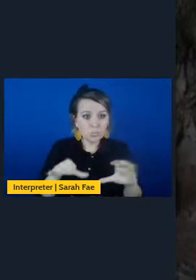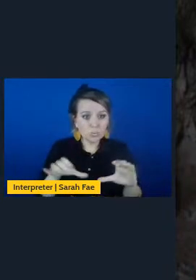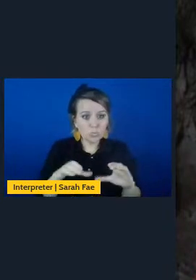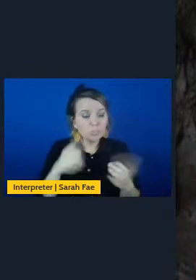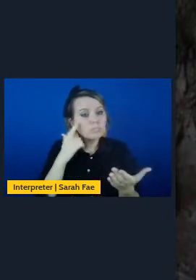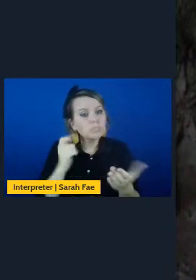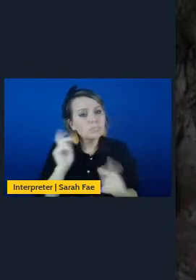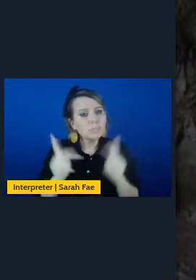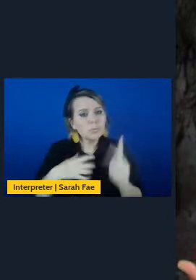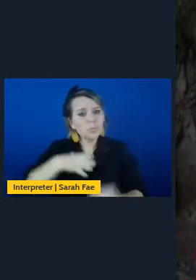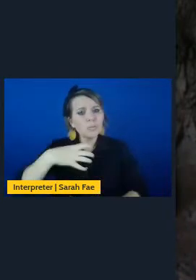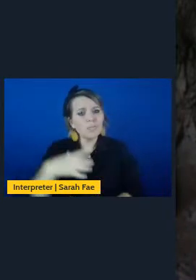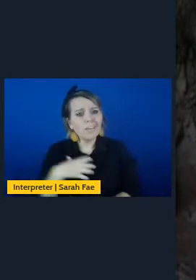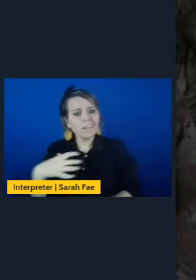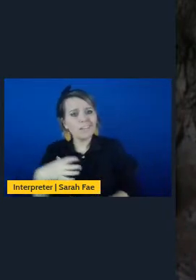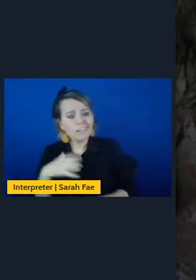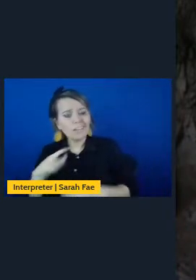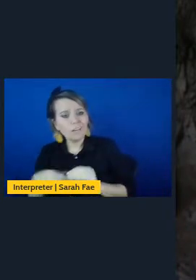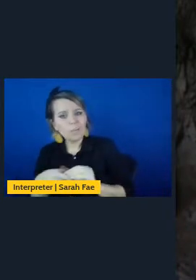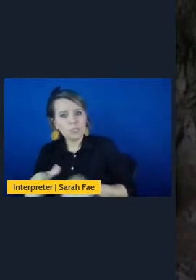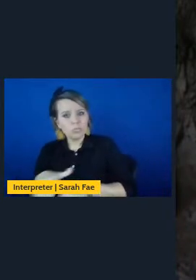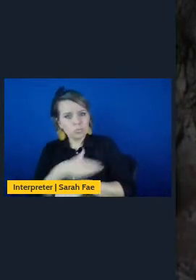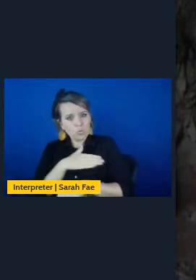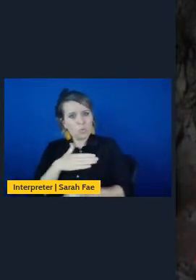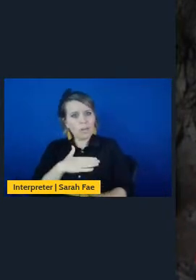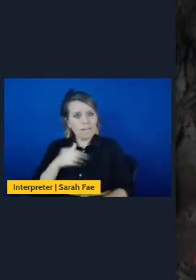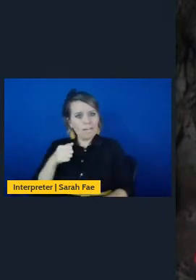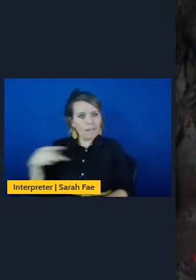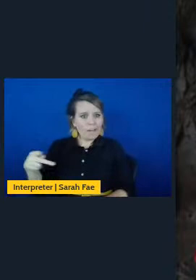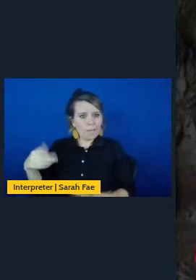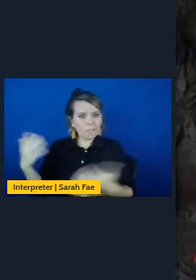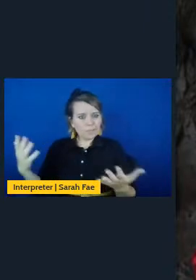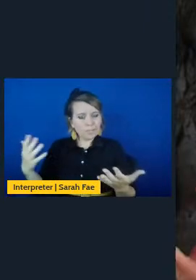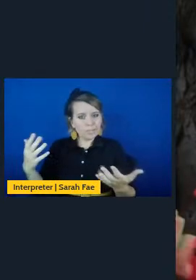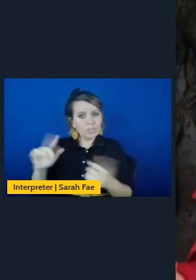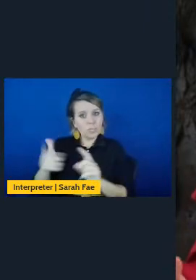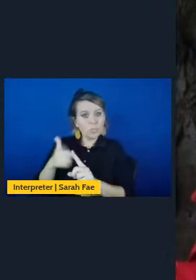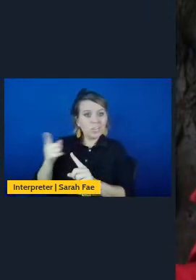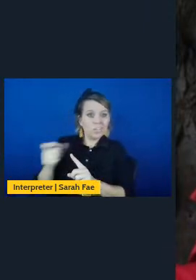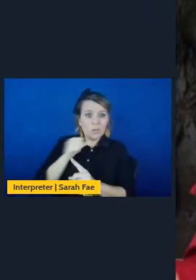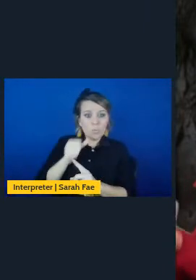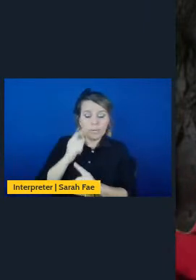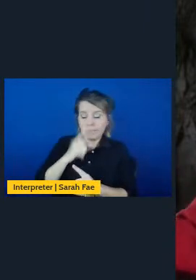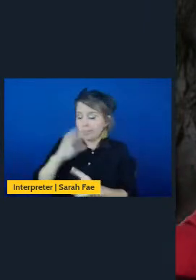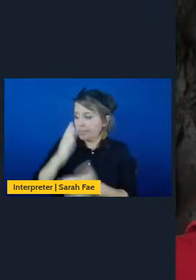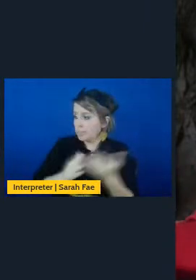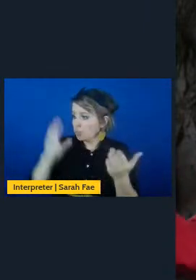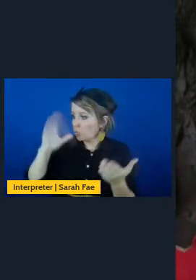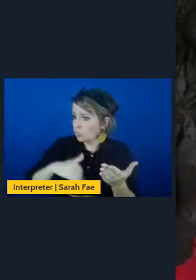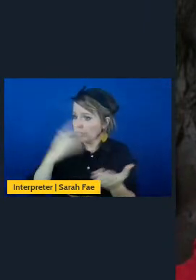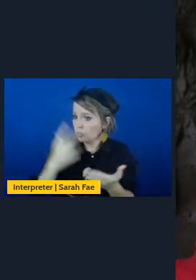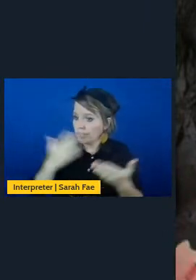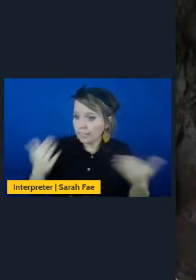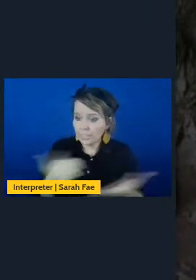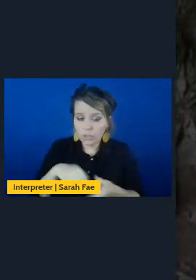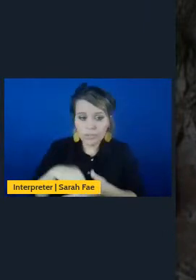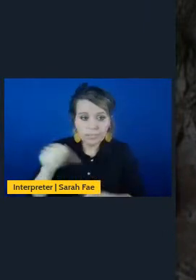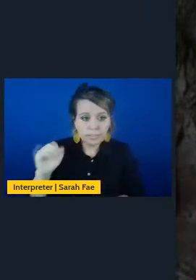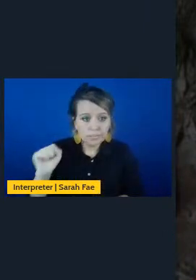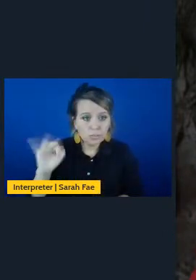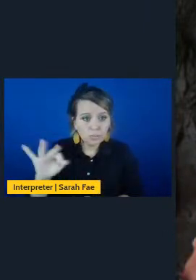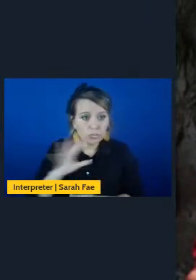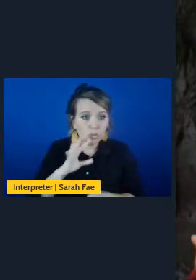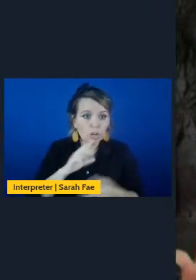were complaining about how slow this application was when they weren't, for some strange reason, here in San Francisco talking to